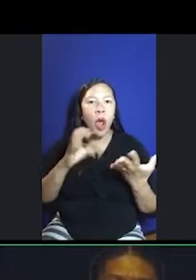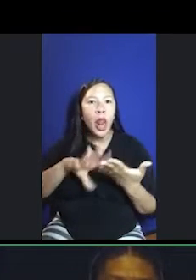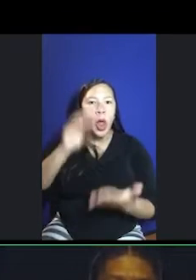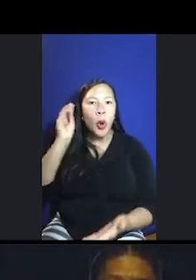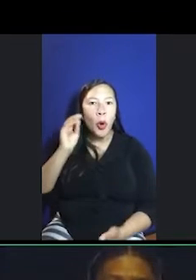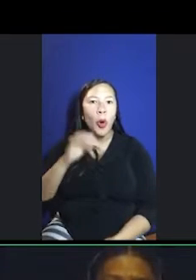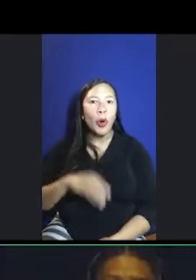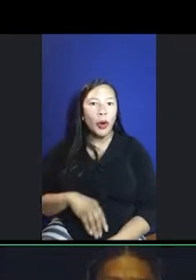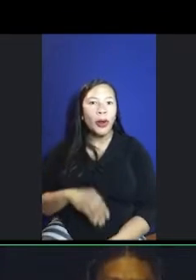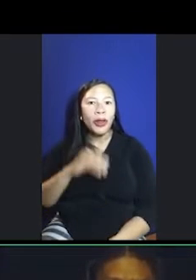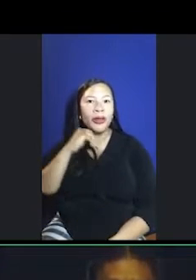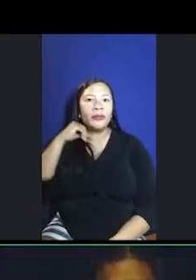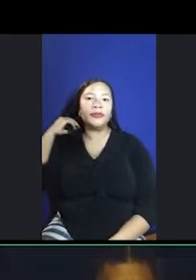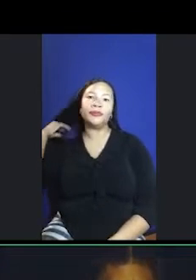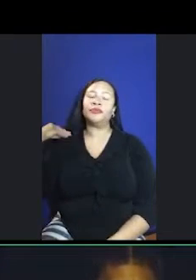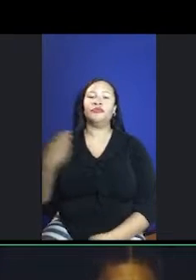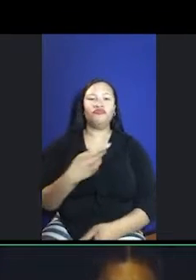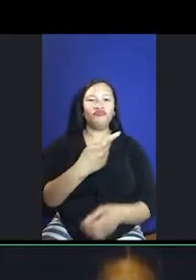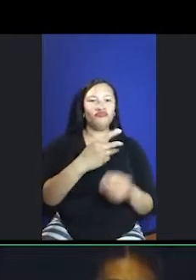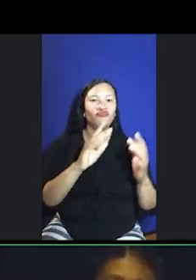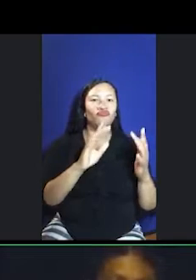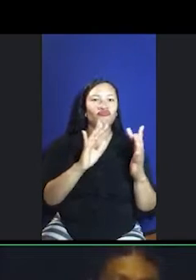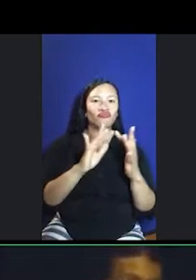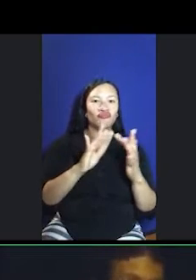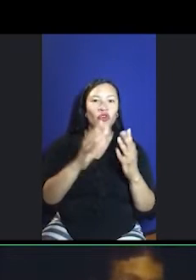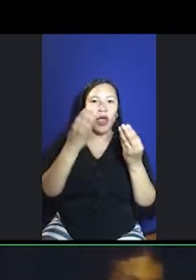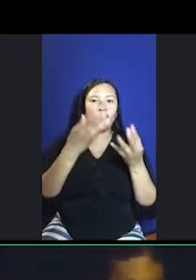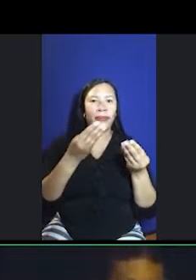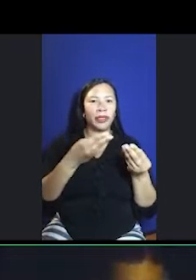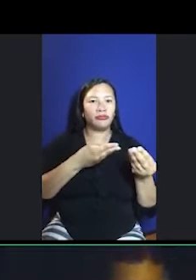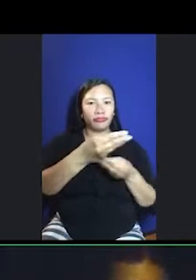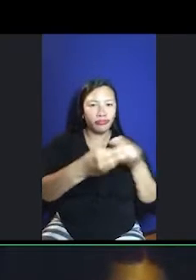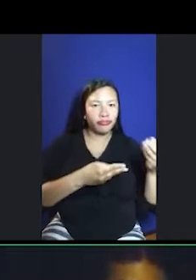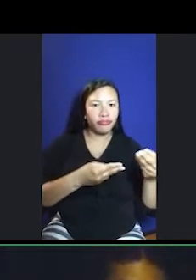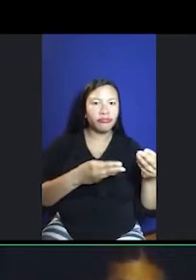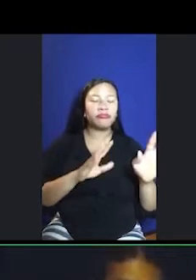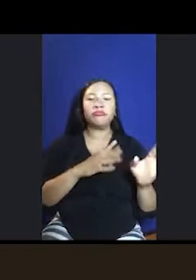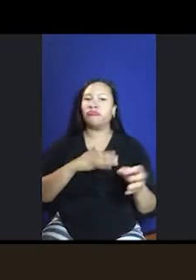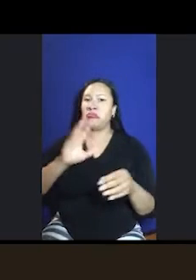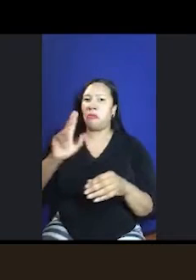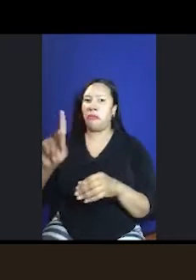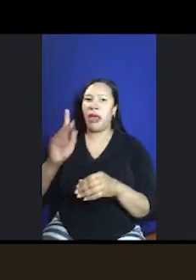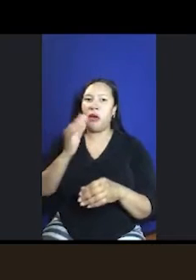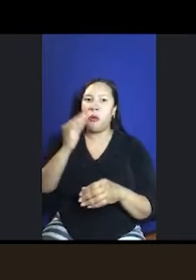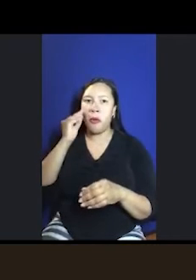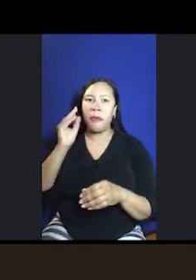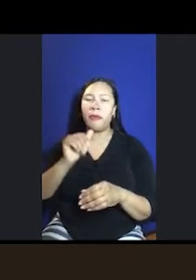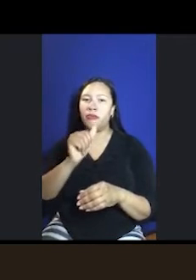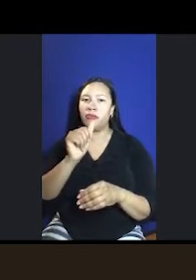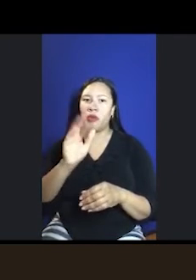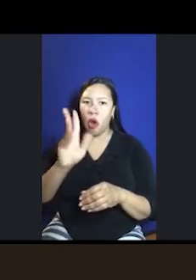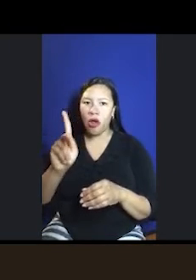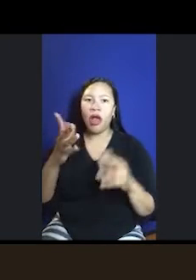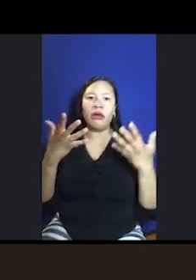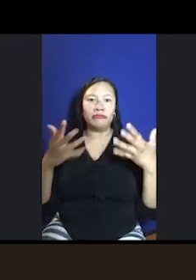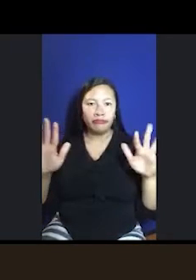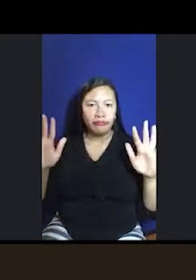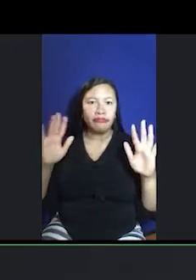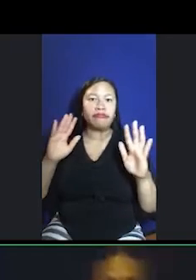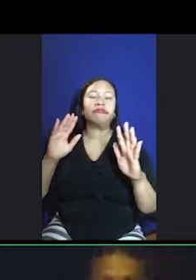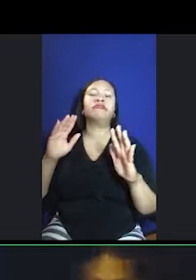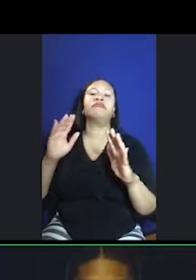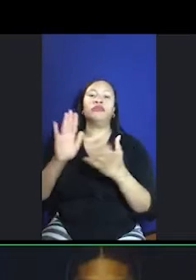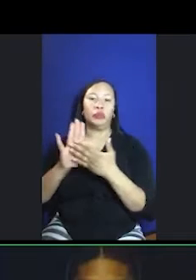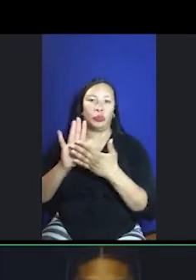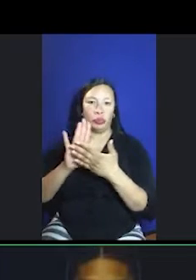And so we exchanged contact information. Went back to Arkansas, finished out school over time,